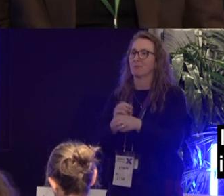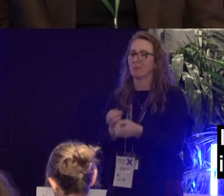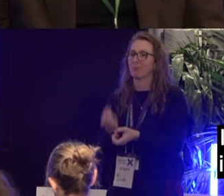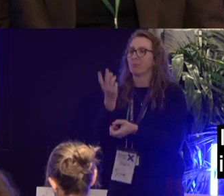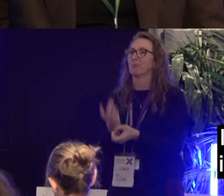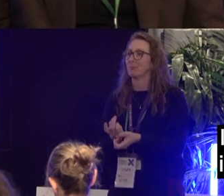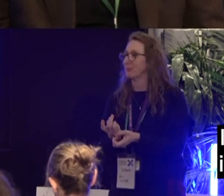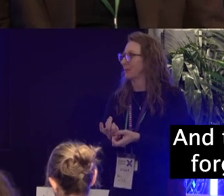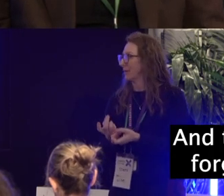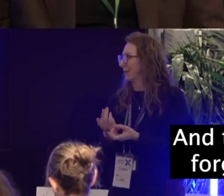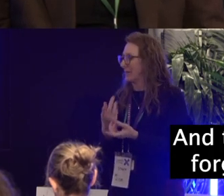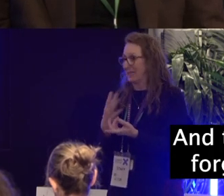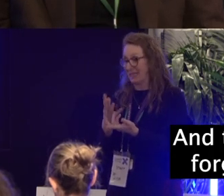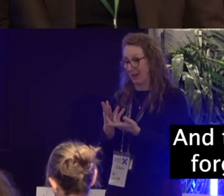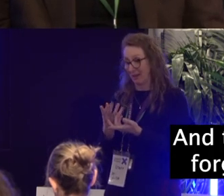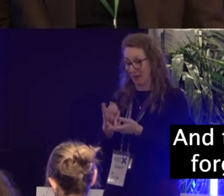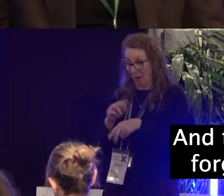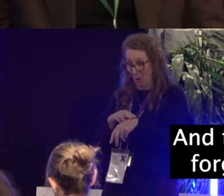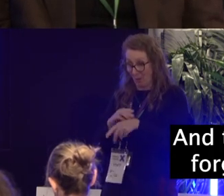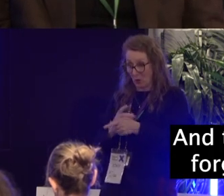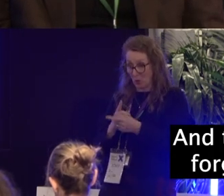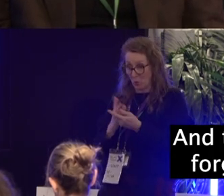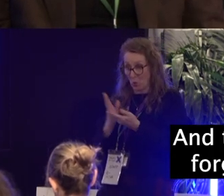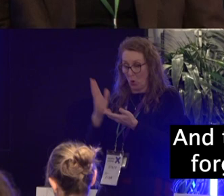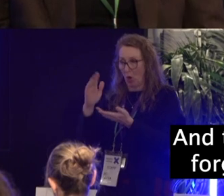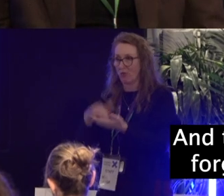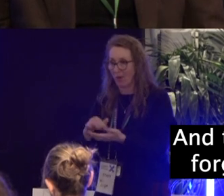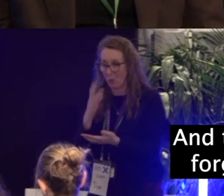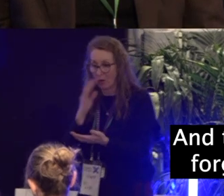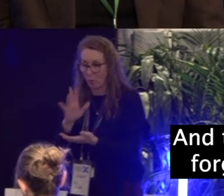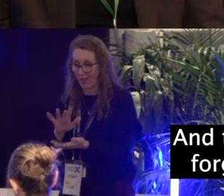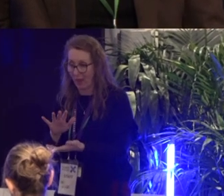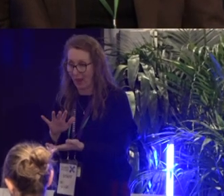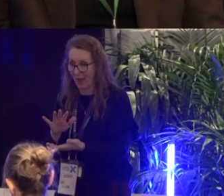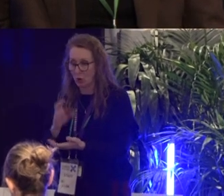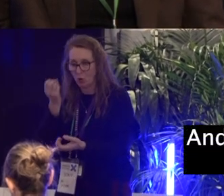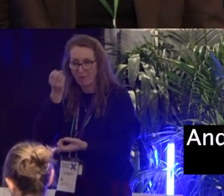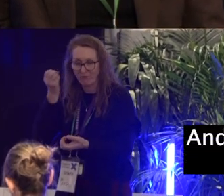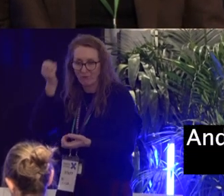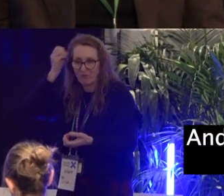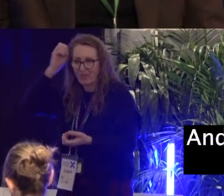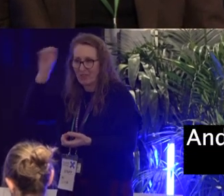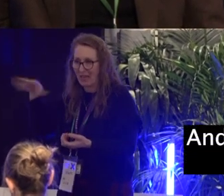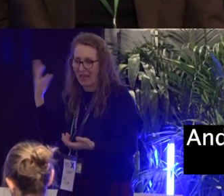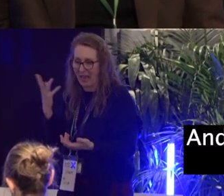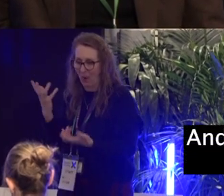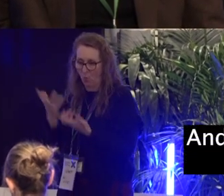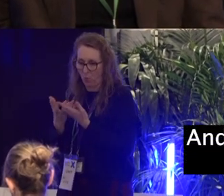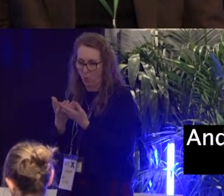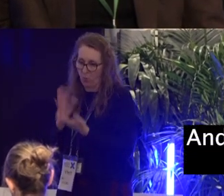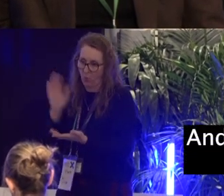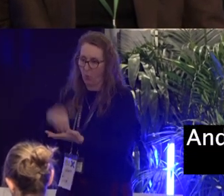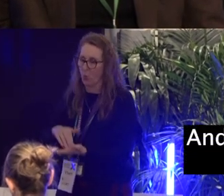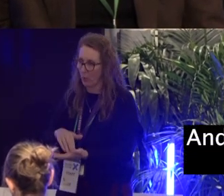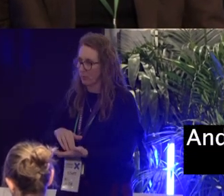takes a moment to get there, and then once you're there, you kind of forget that you went on that journey to get there, and the only memory you really have is